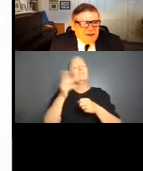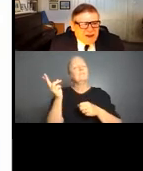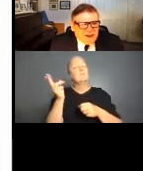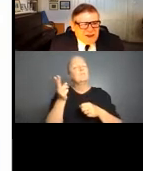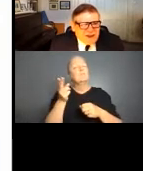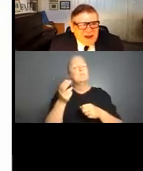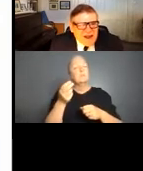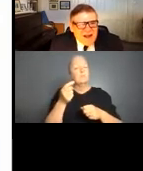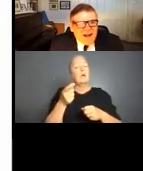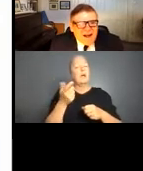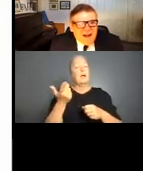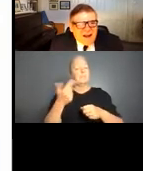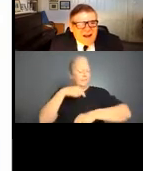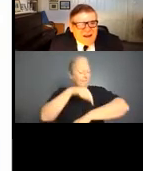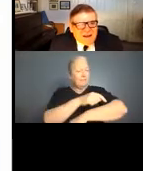those conditions